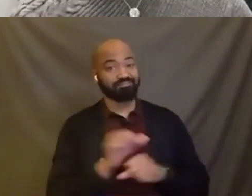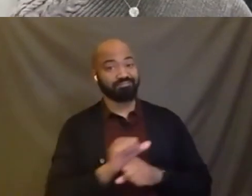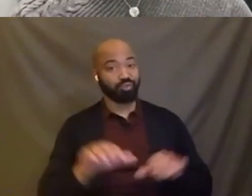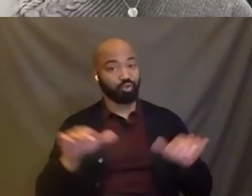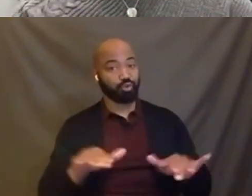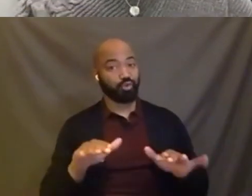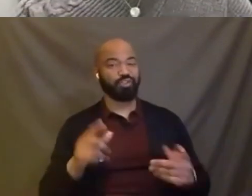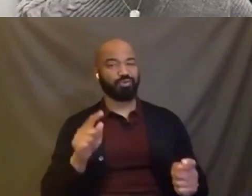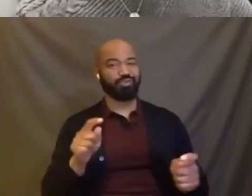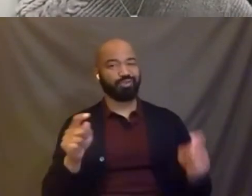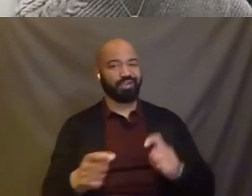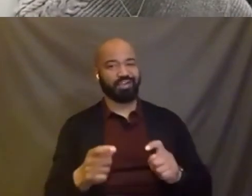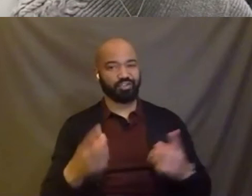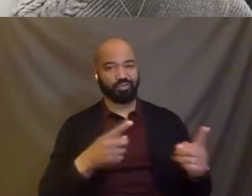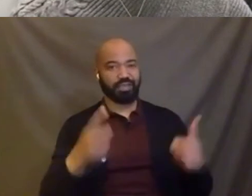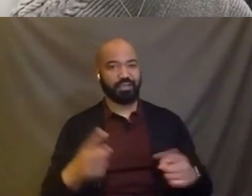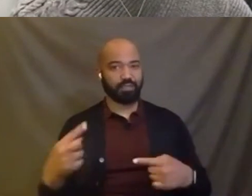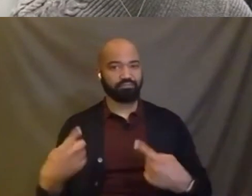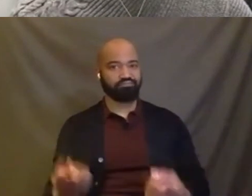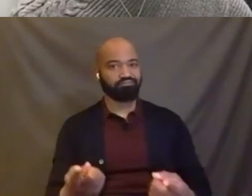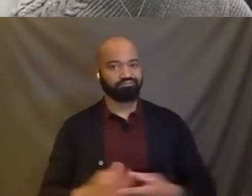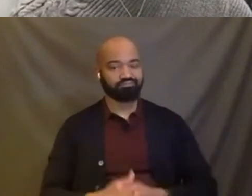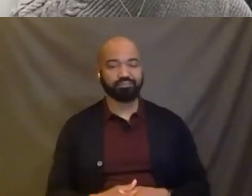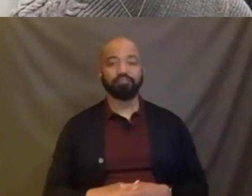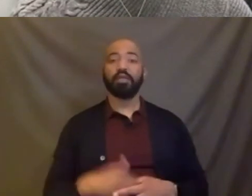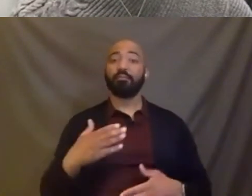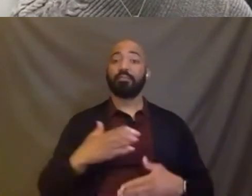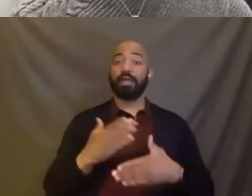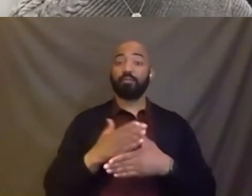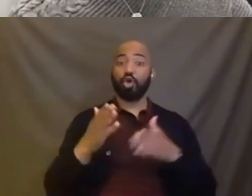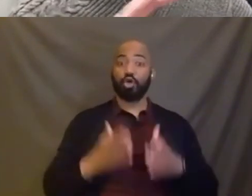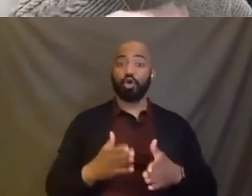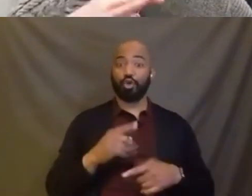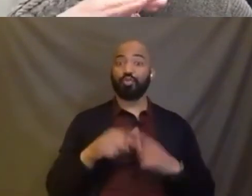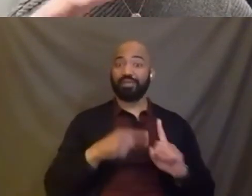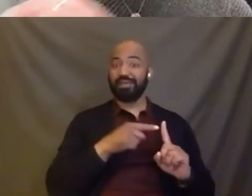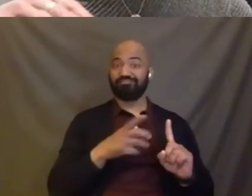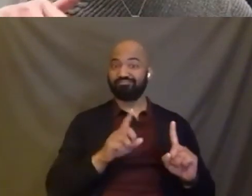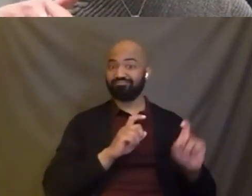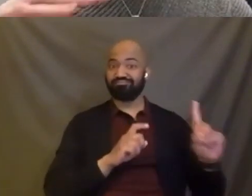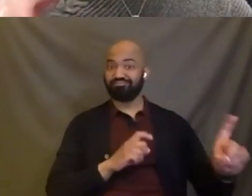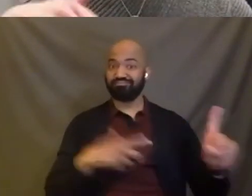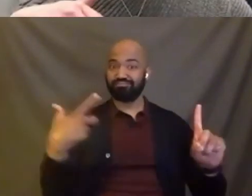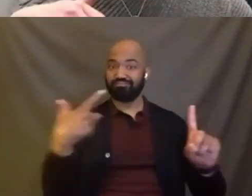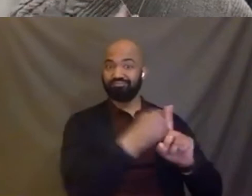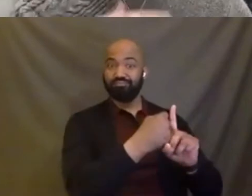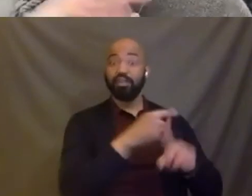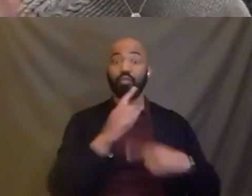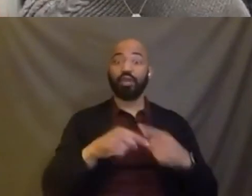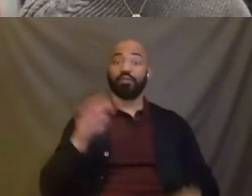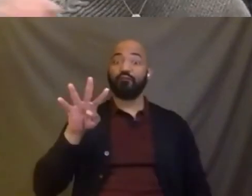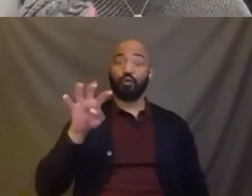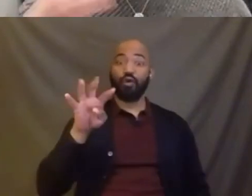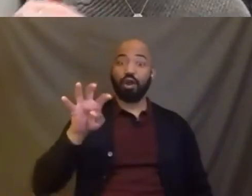change the course. Yeah, my partner was when they went to go get their vaccine. Apparently, when the 400th person walked in,